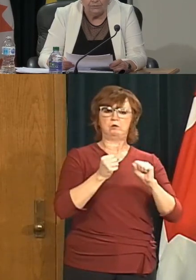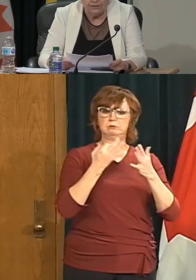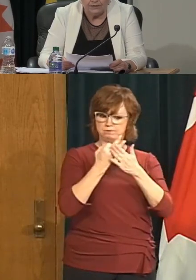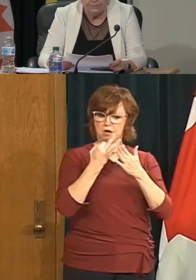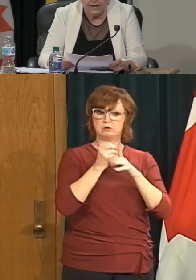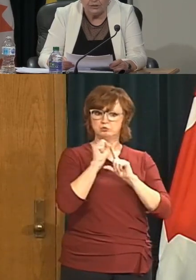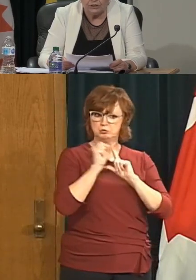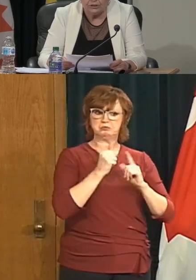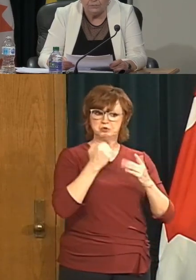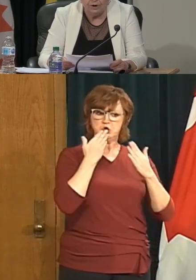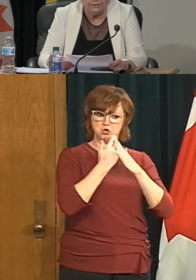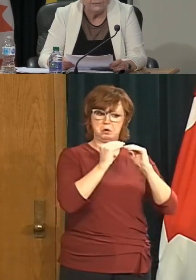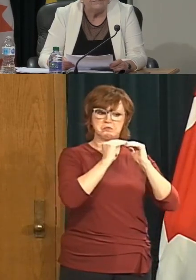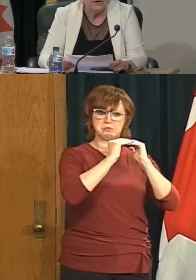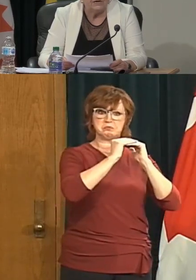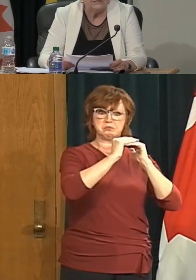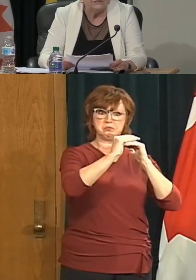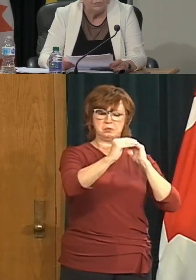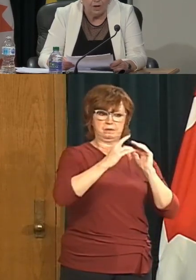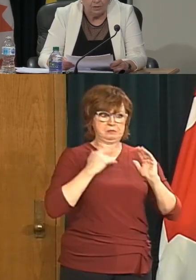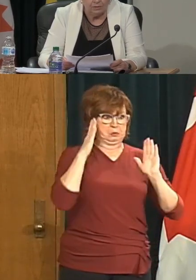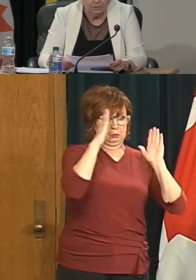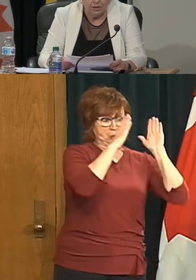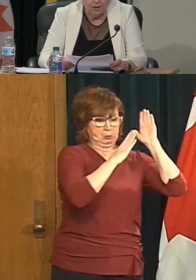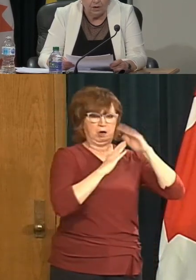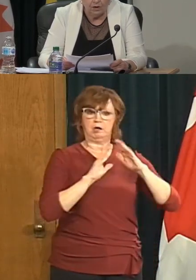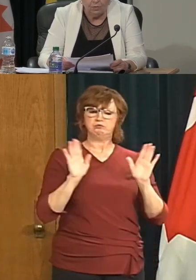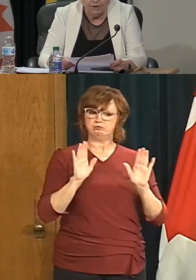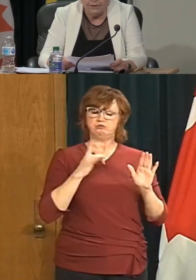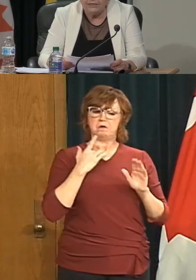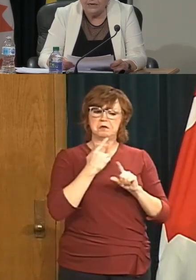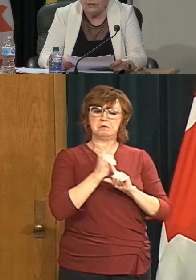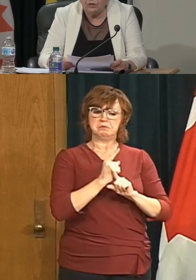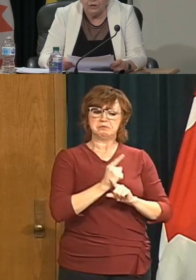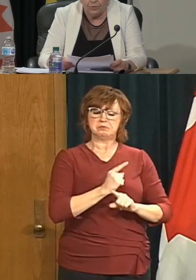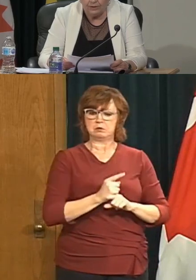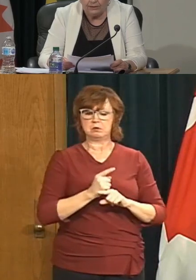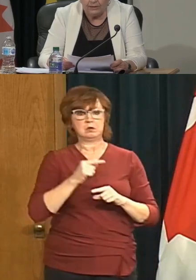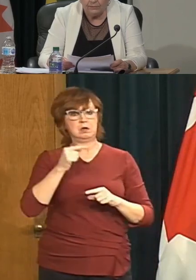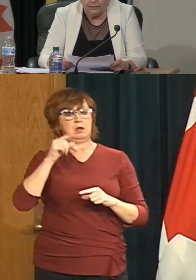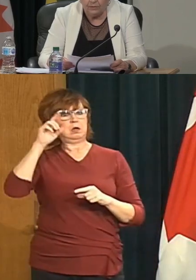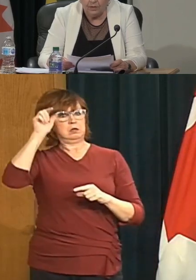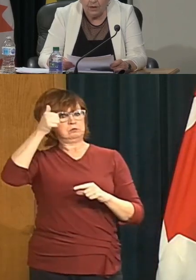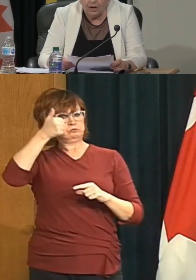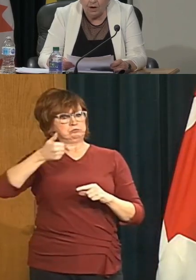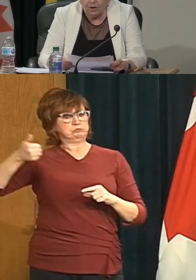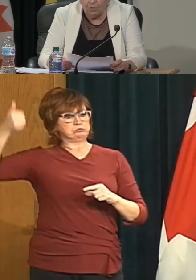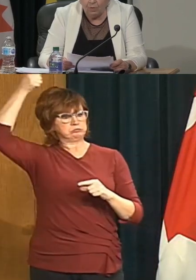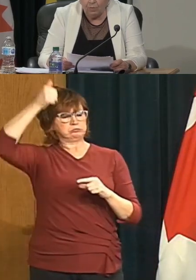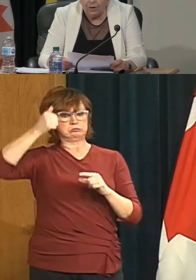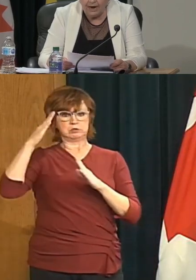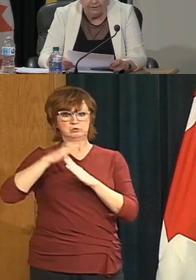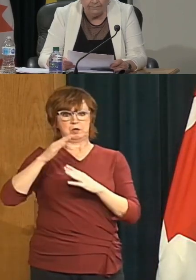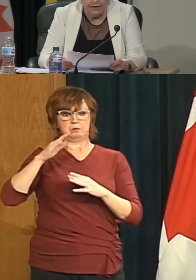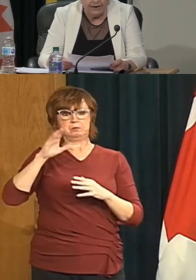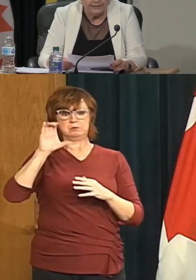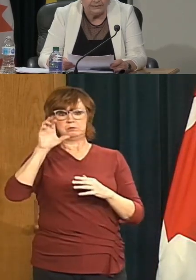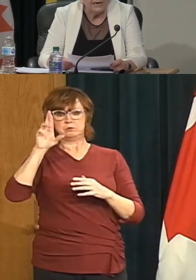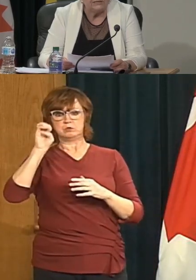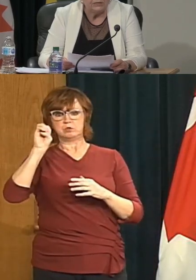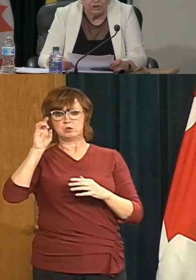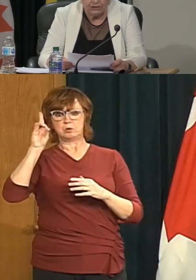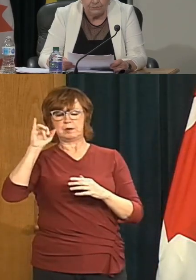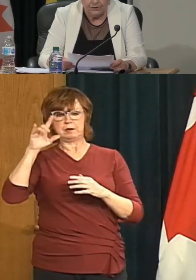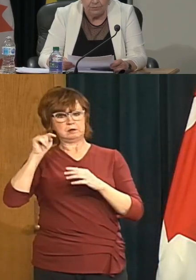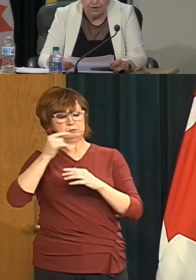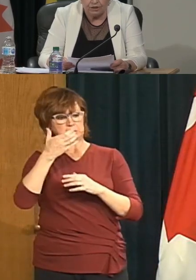our government has managed the province's finances well. We have maintained our liquidity. We have a net